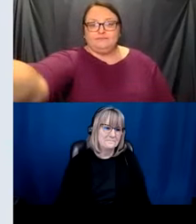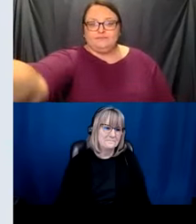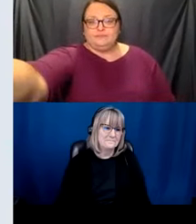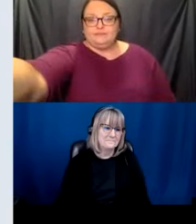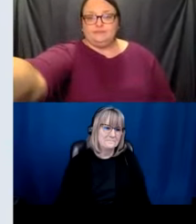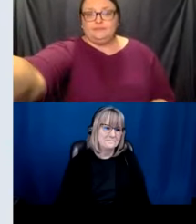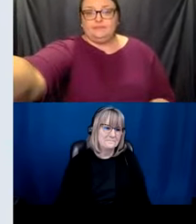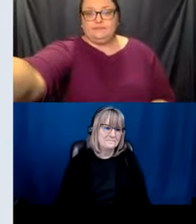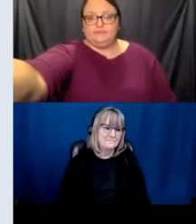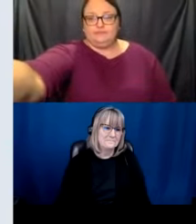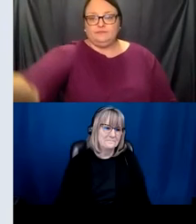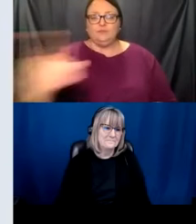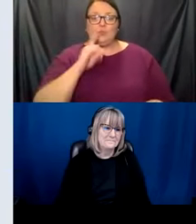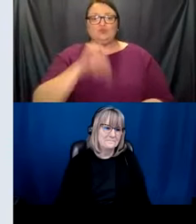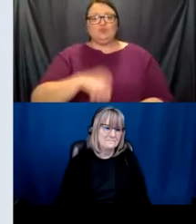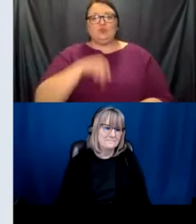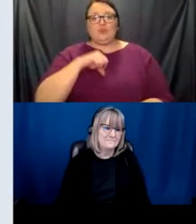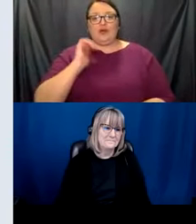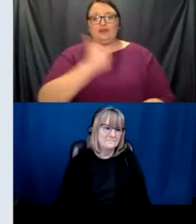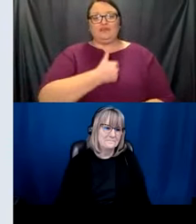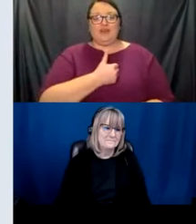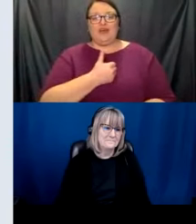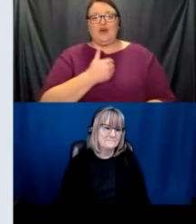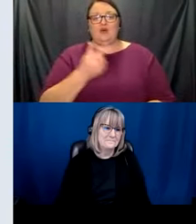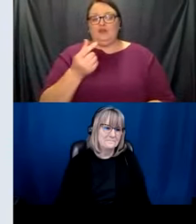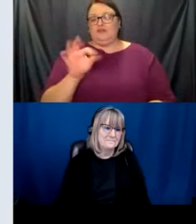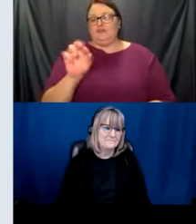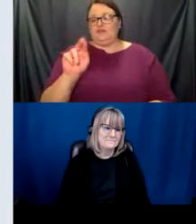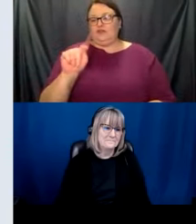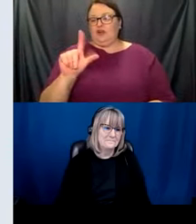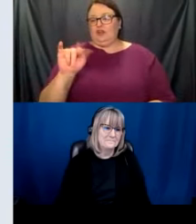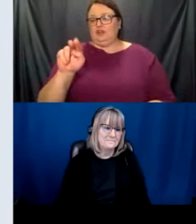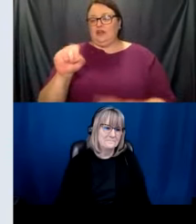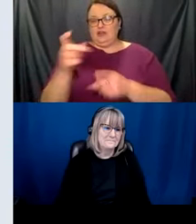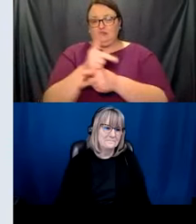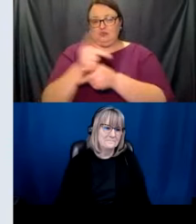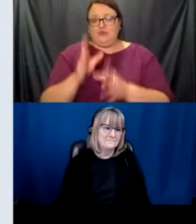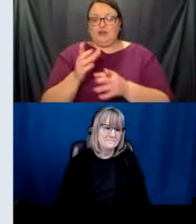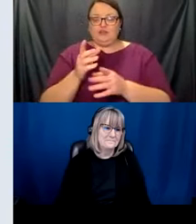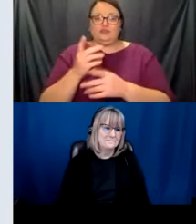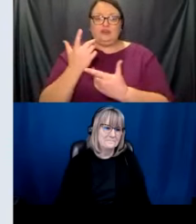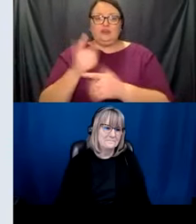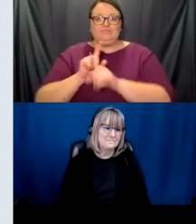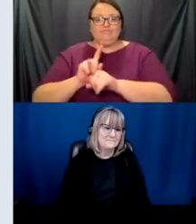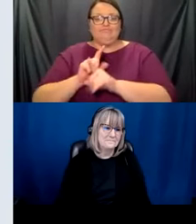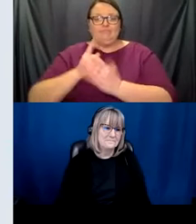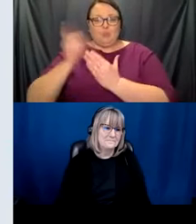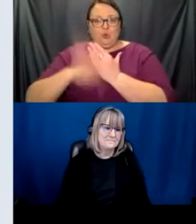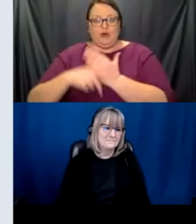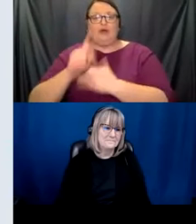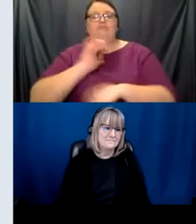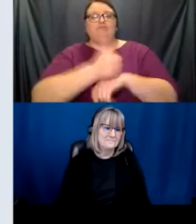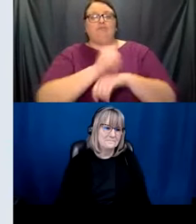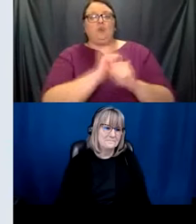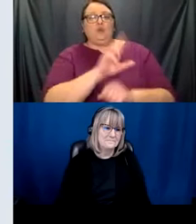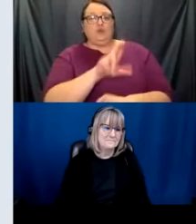We are also proud of our frontline supervisor apprenticeship program that was created with the U.S. Department of Labor.